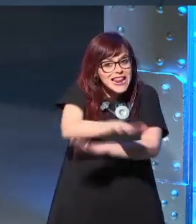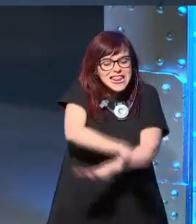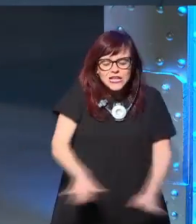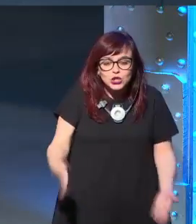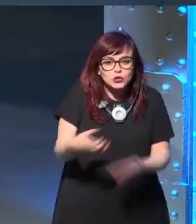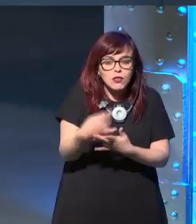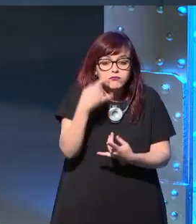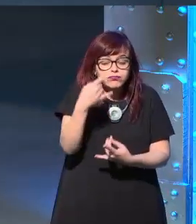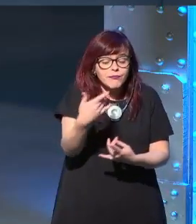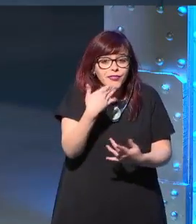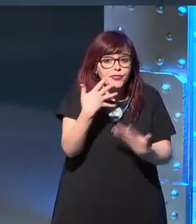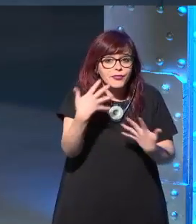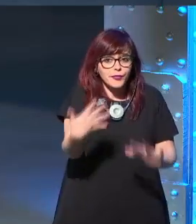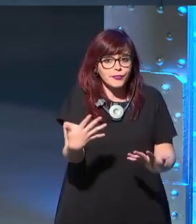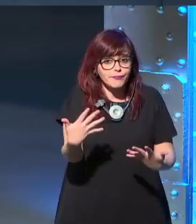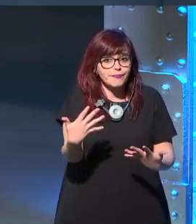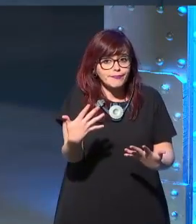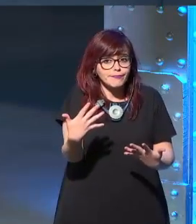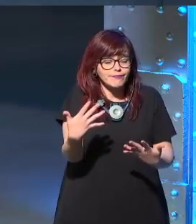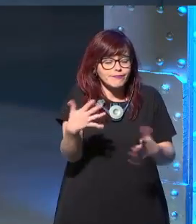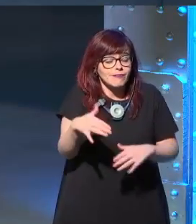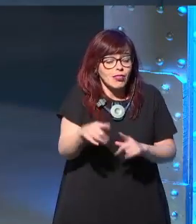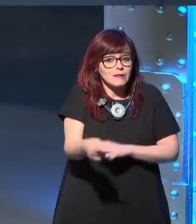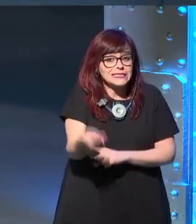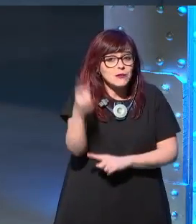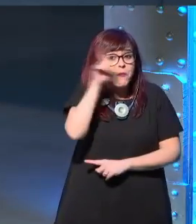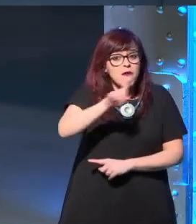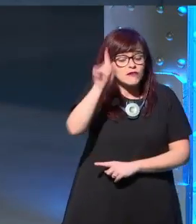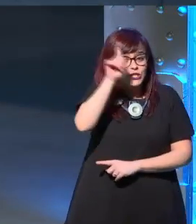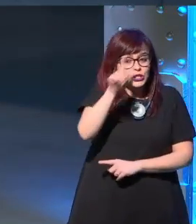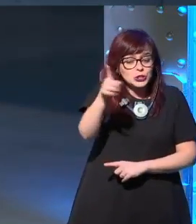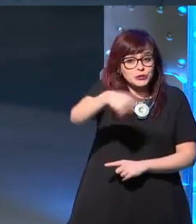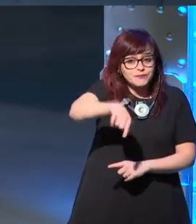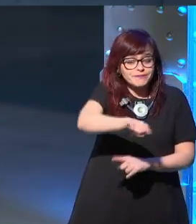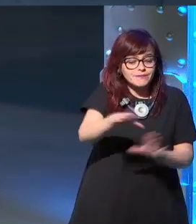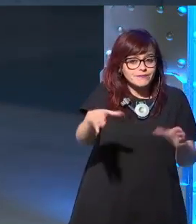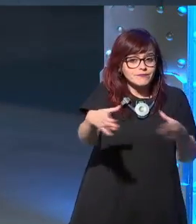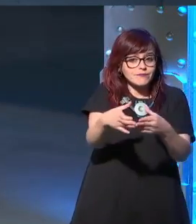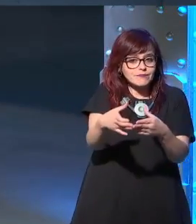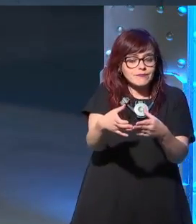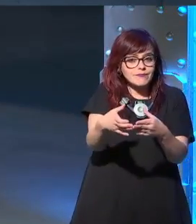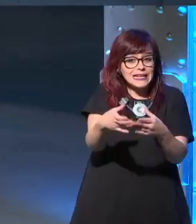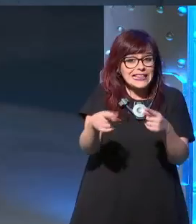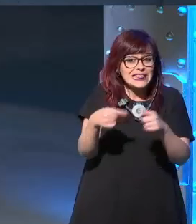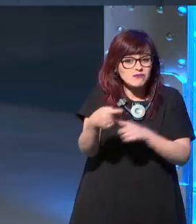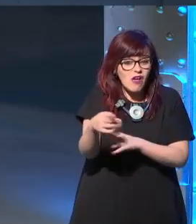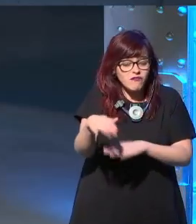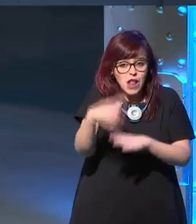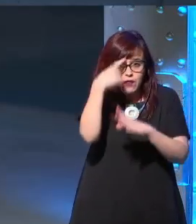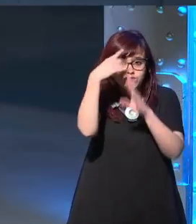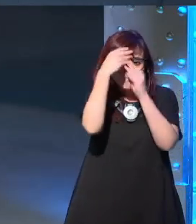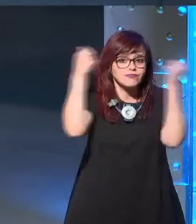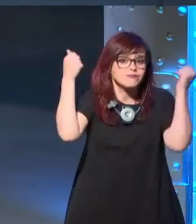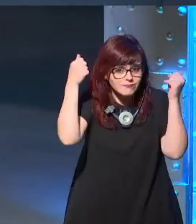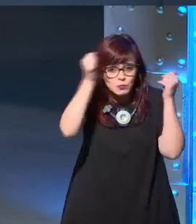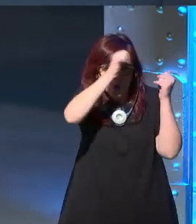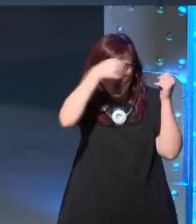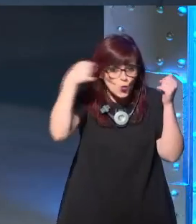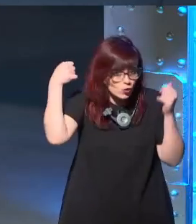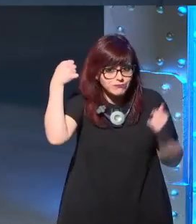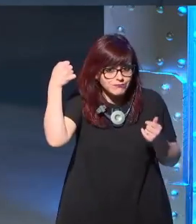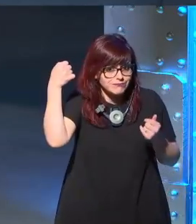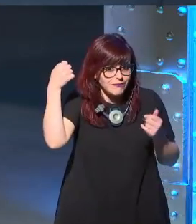10. But then our educators beat it out of them. They say, quit asking so many questions and learn your